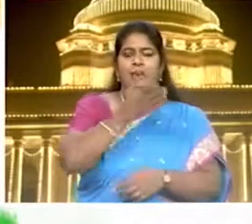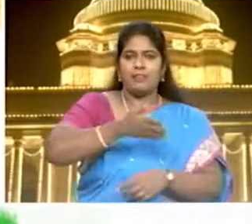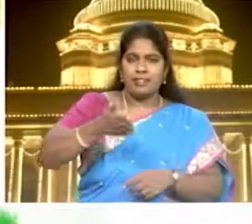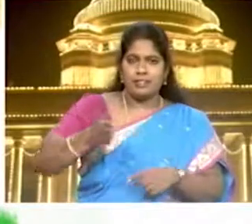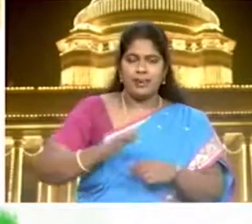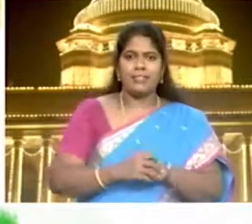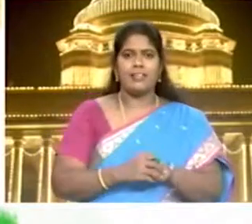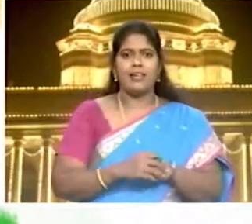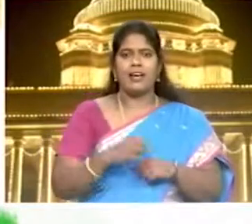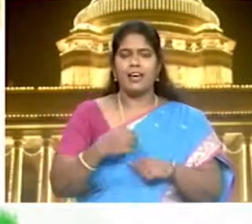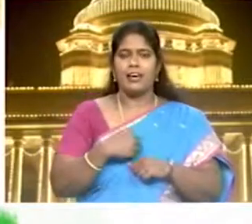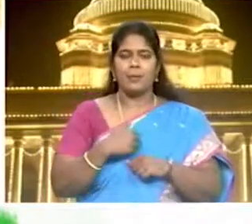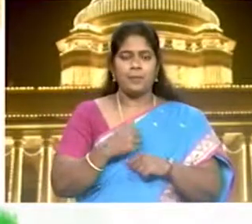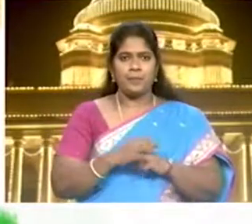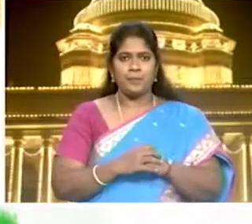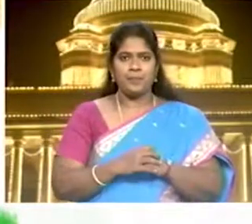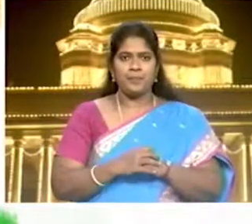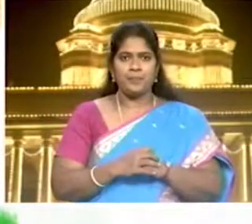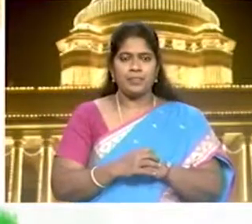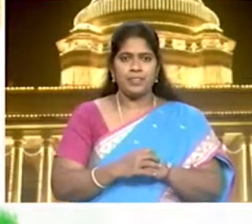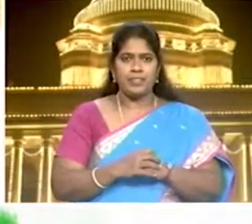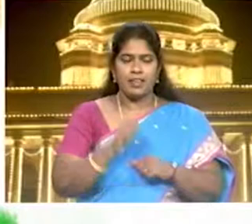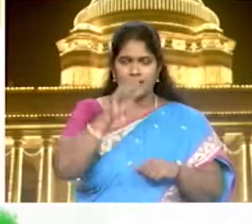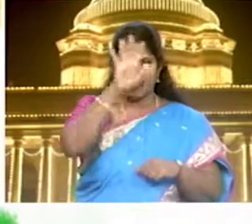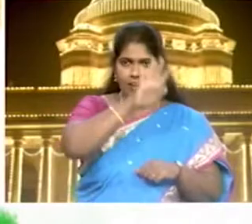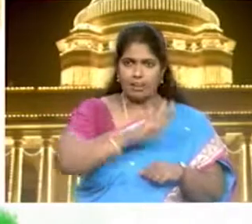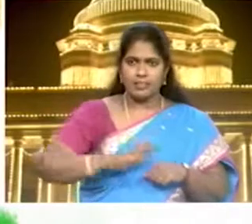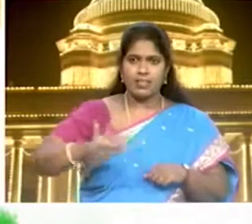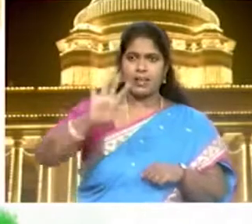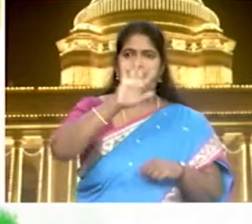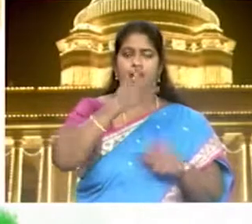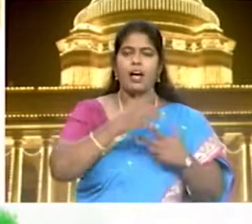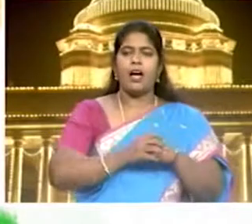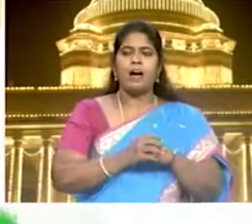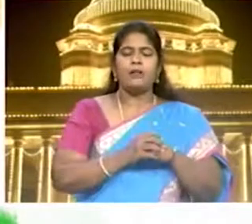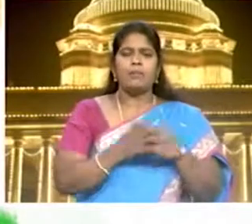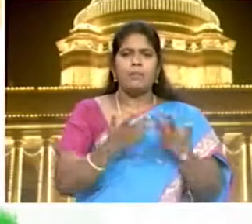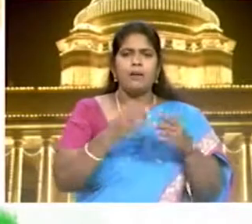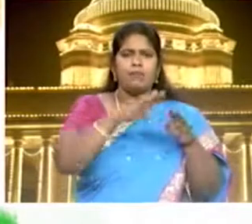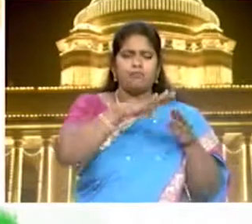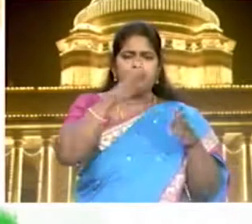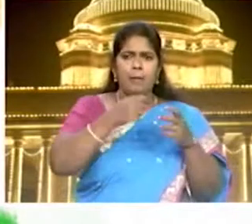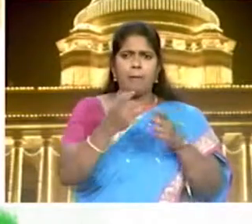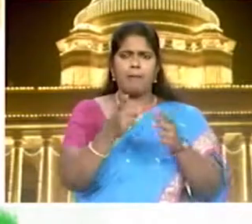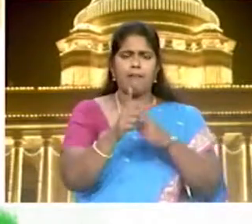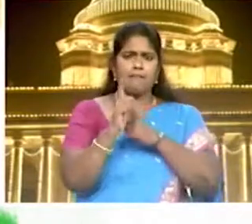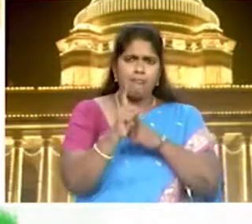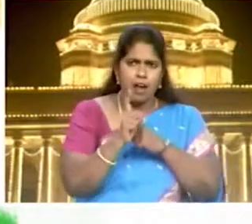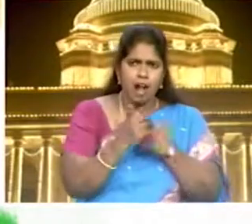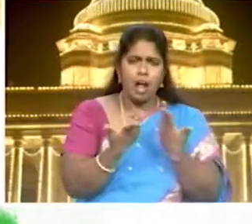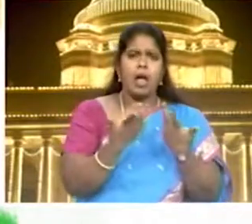Indian missions abroad, and to the Indian diaspora who continue to make their